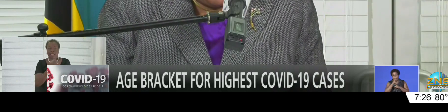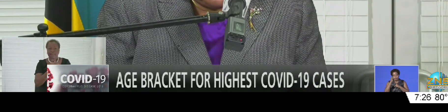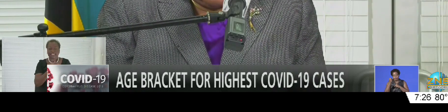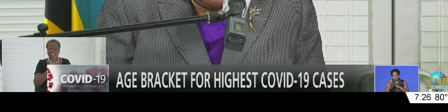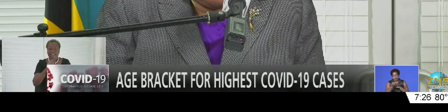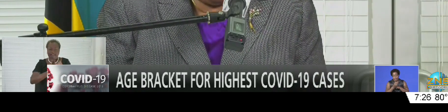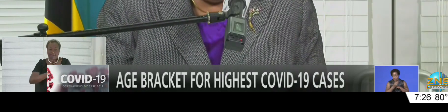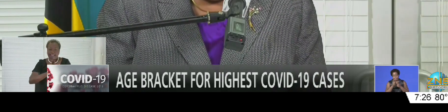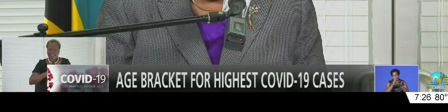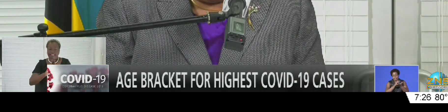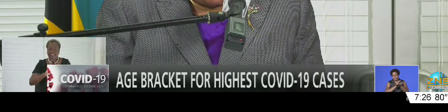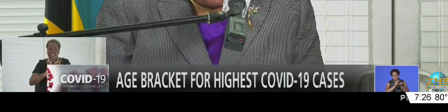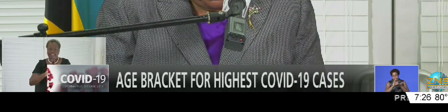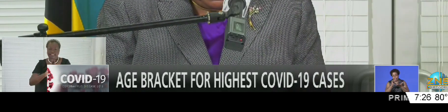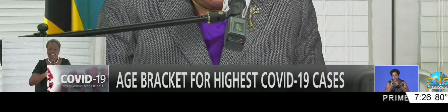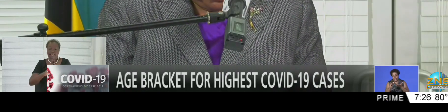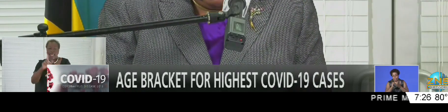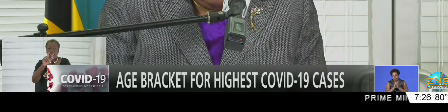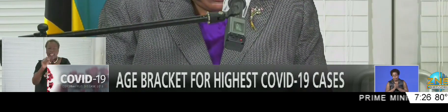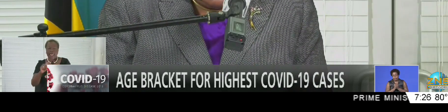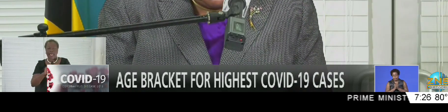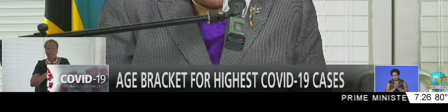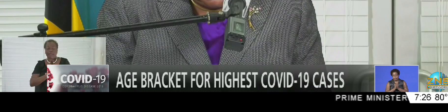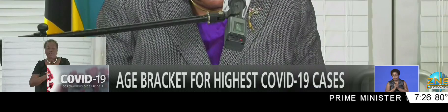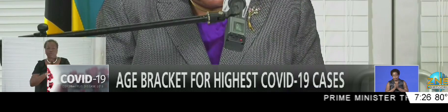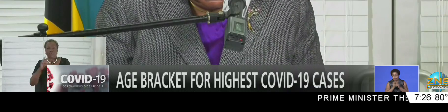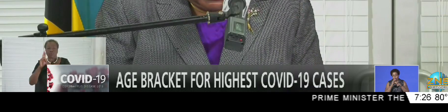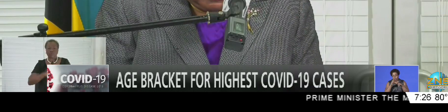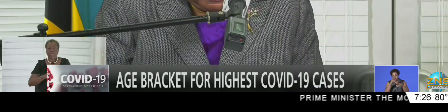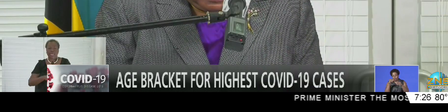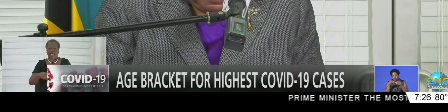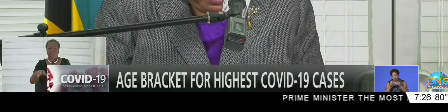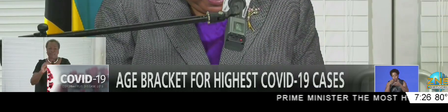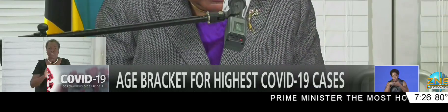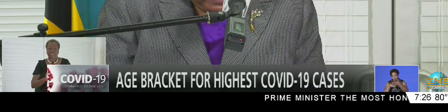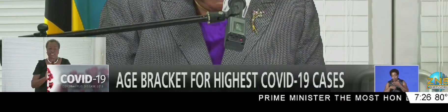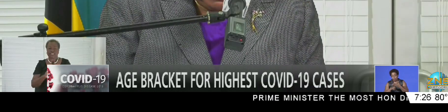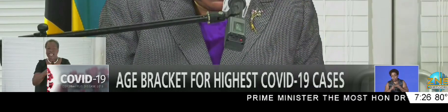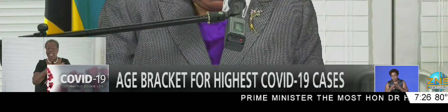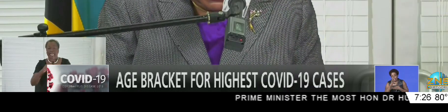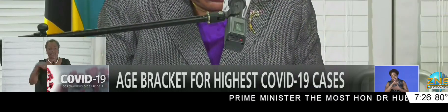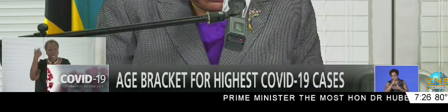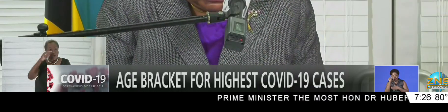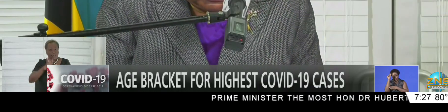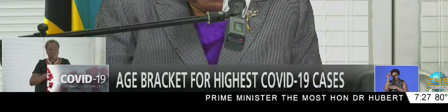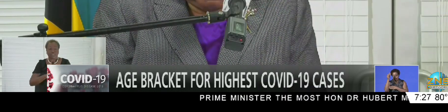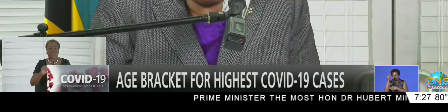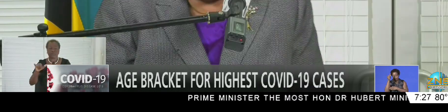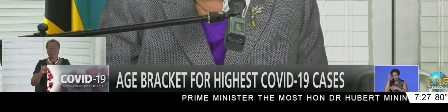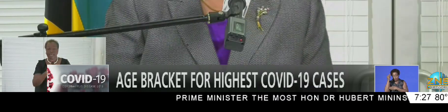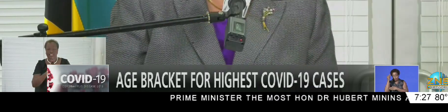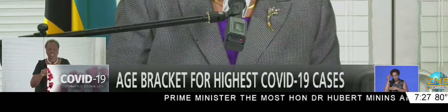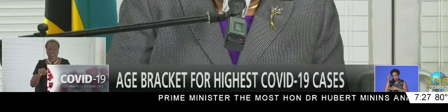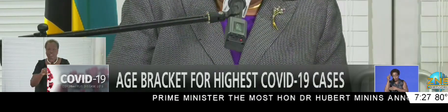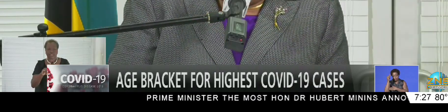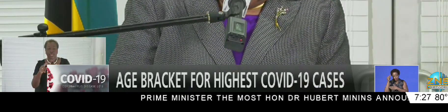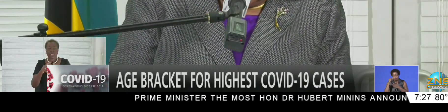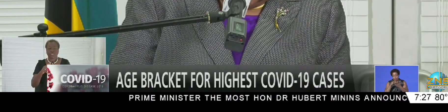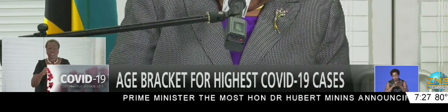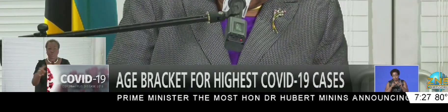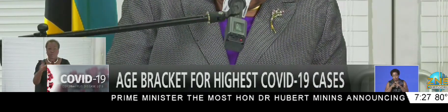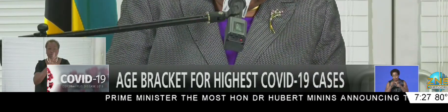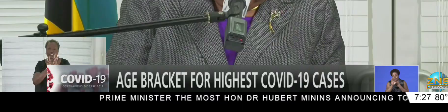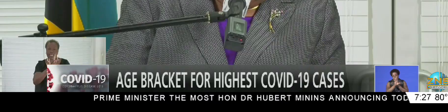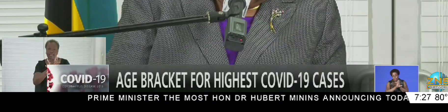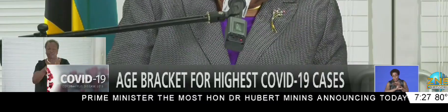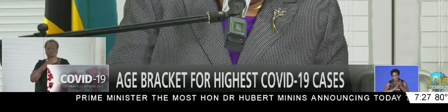environmental sanitation, a moratorium on readmissions, and government measures to